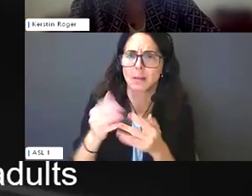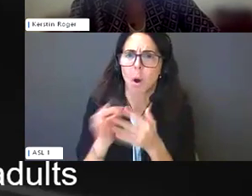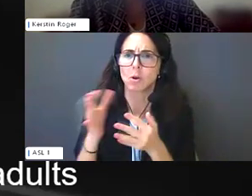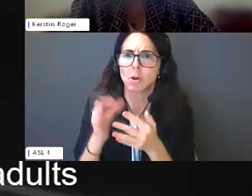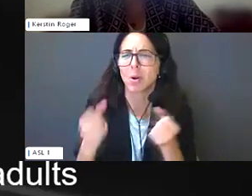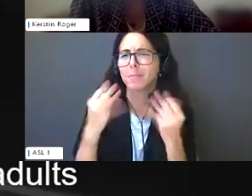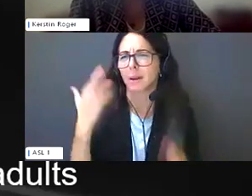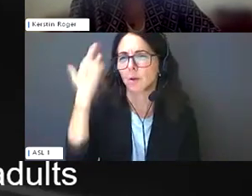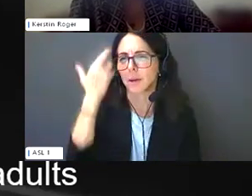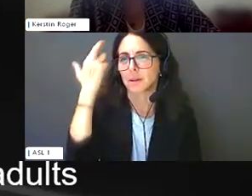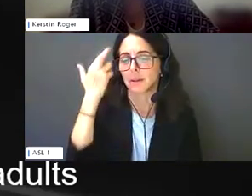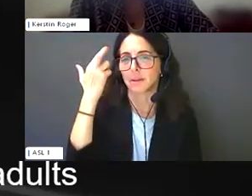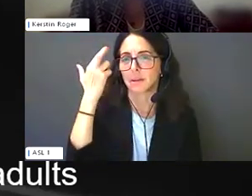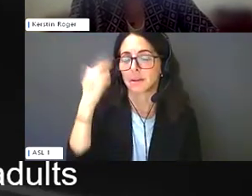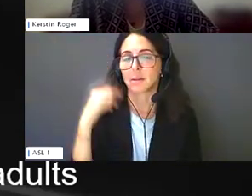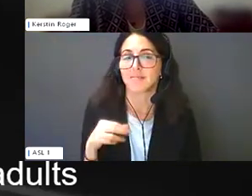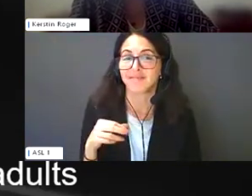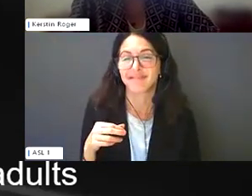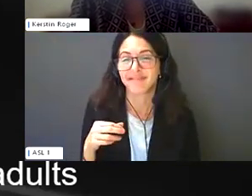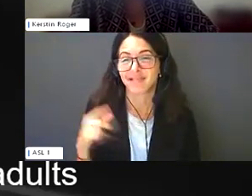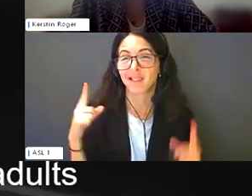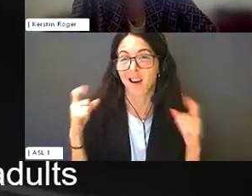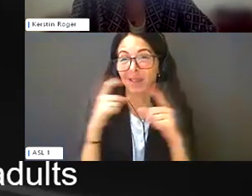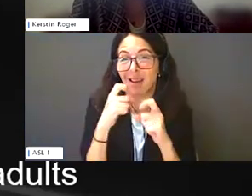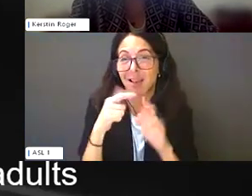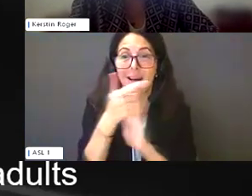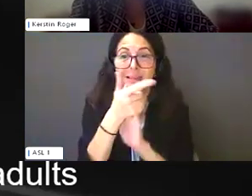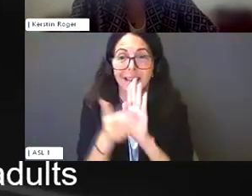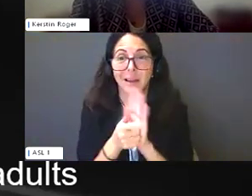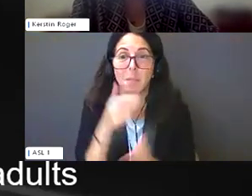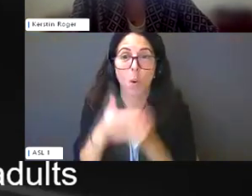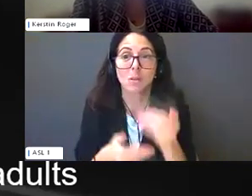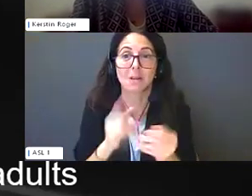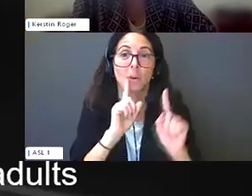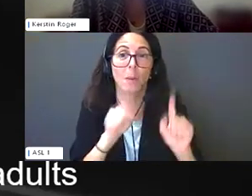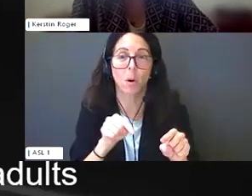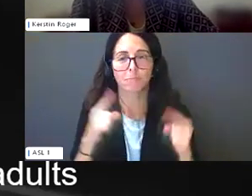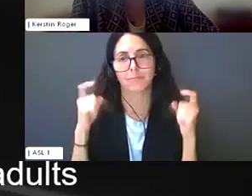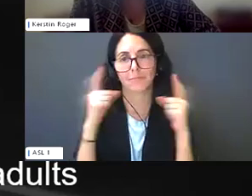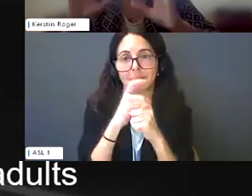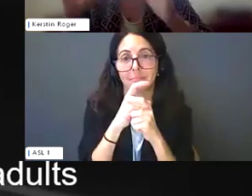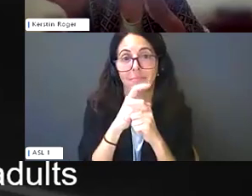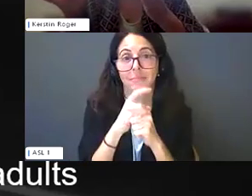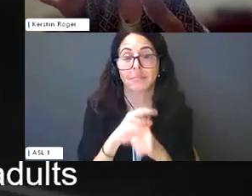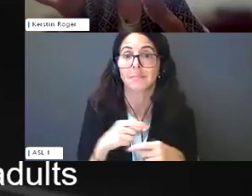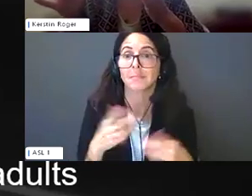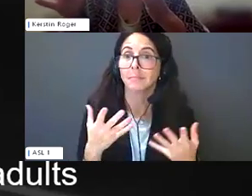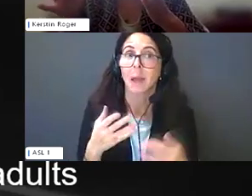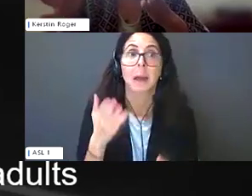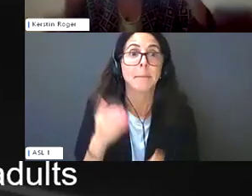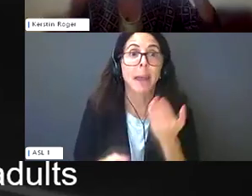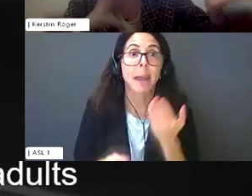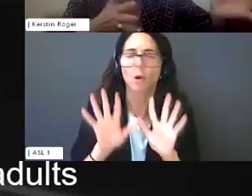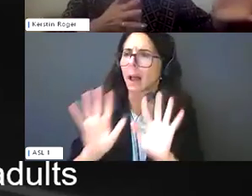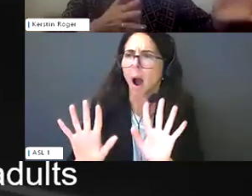older adult. So there is a real complexity in the legal reporting process. Even if people say we won't call the